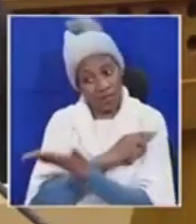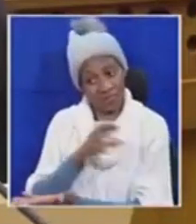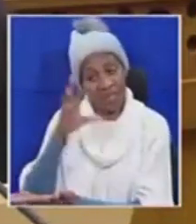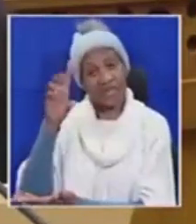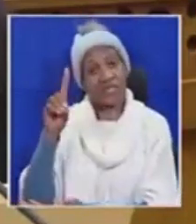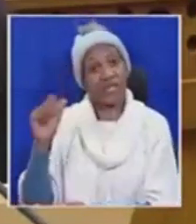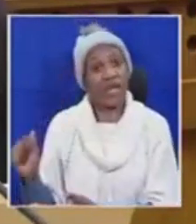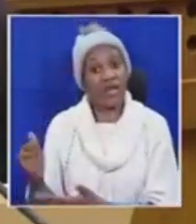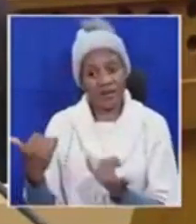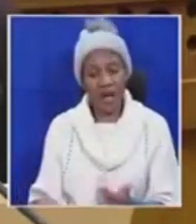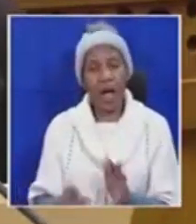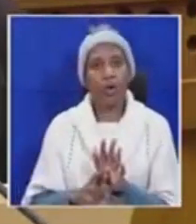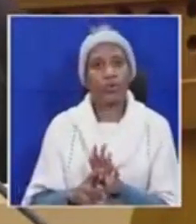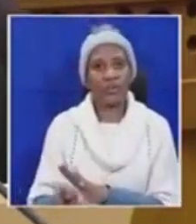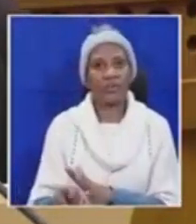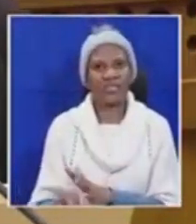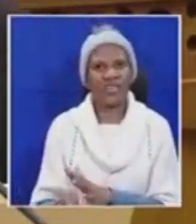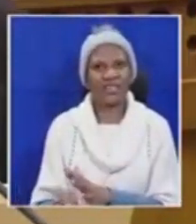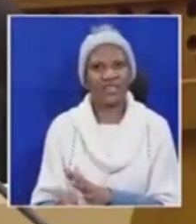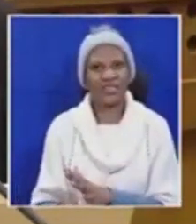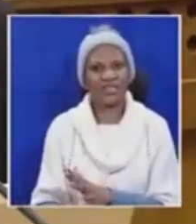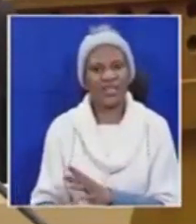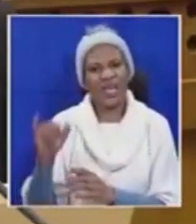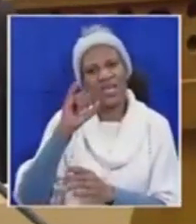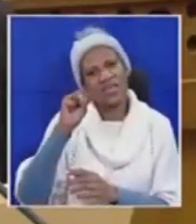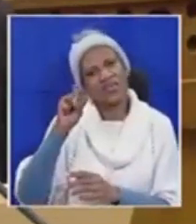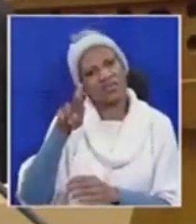the mouthpiece for the apartheid state of Israel.